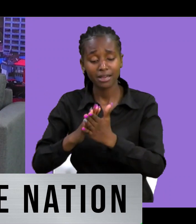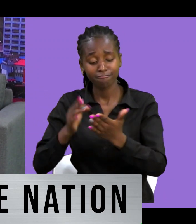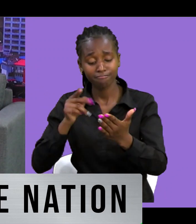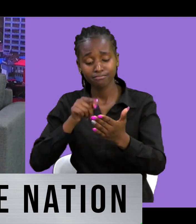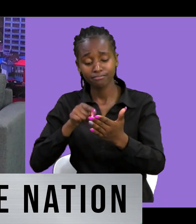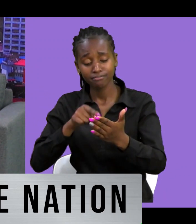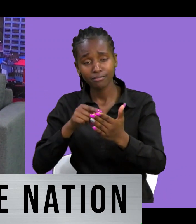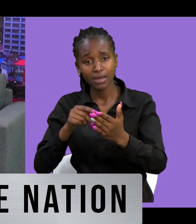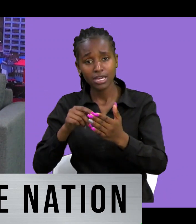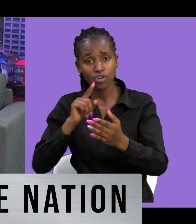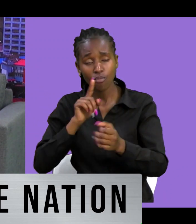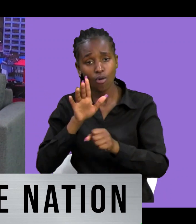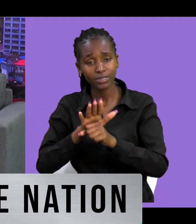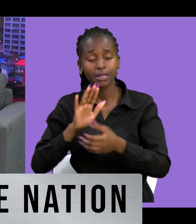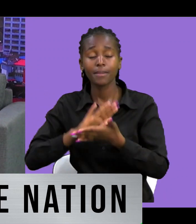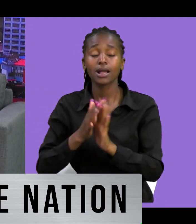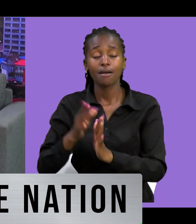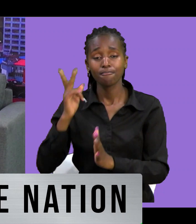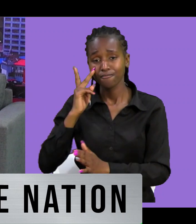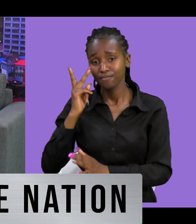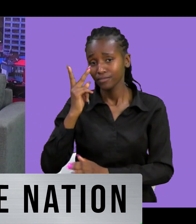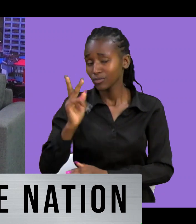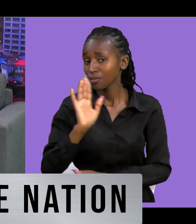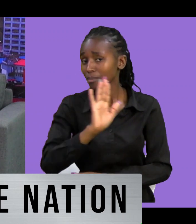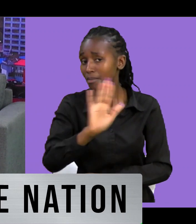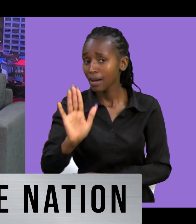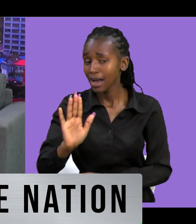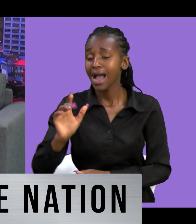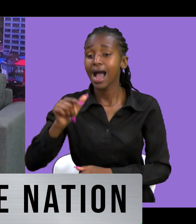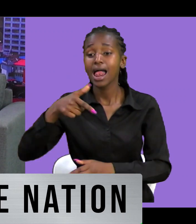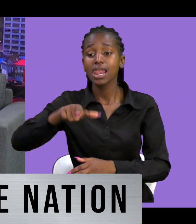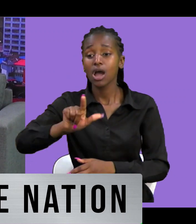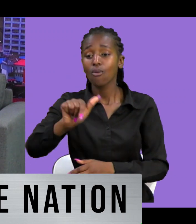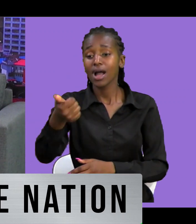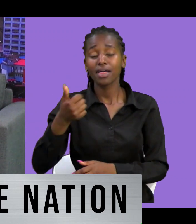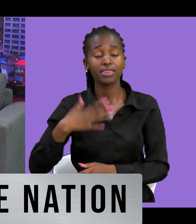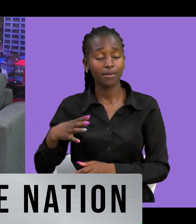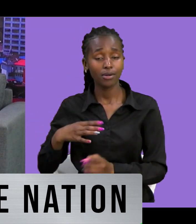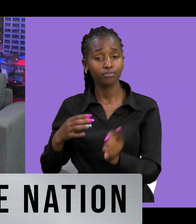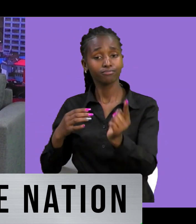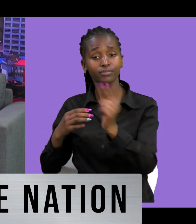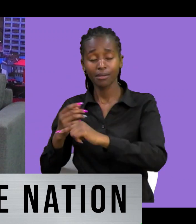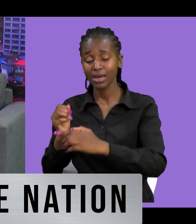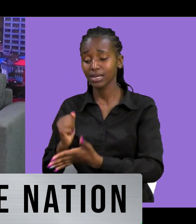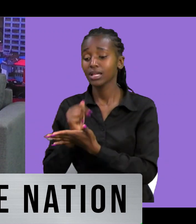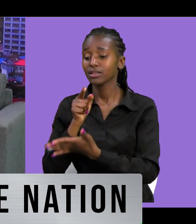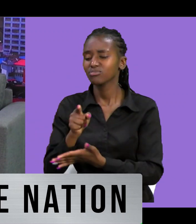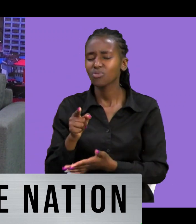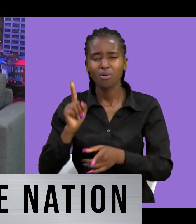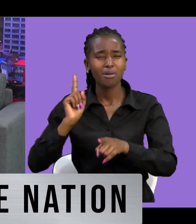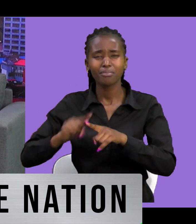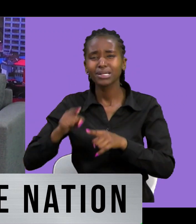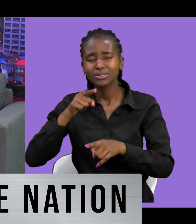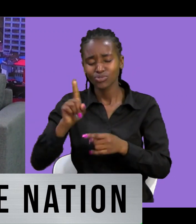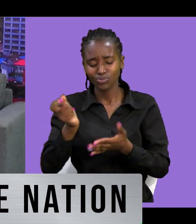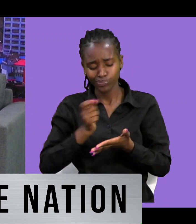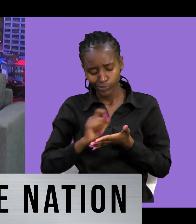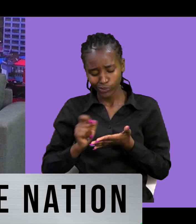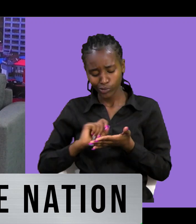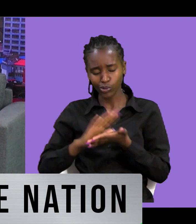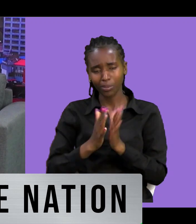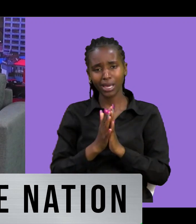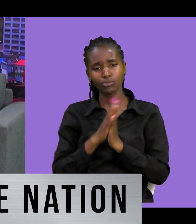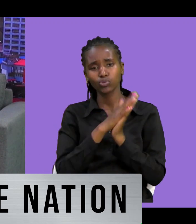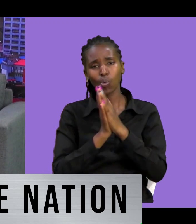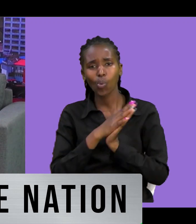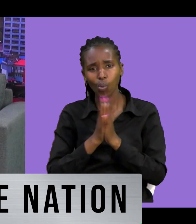you make it to come to pass. So don't write it as a fairy tale, but let it be something